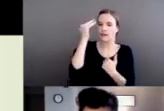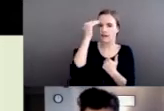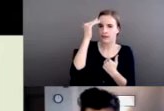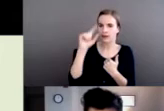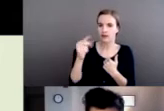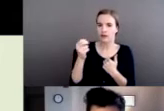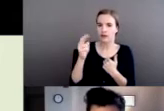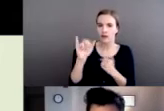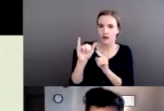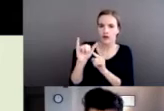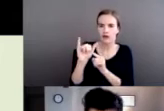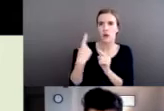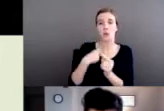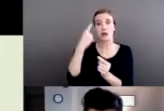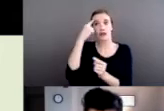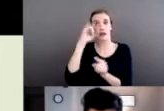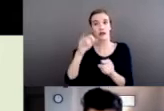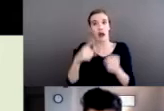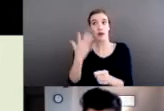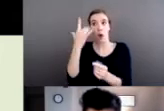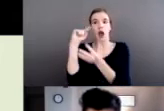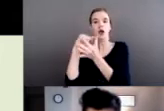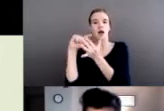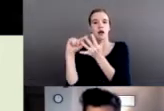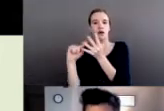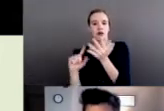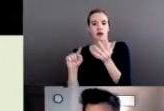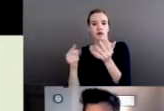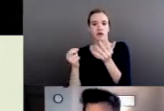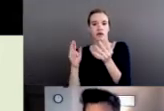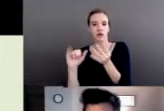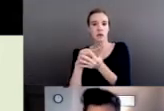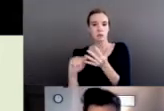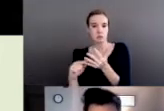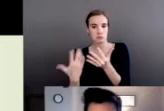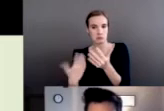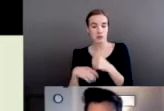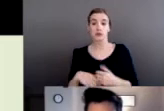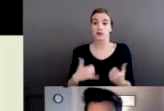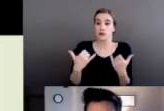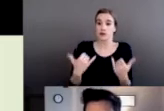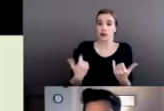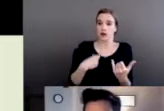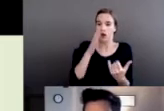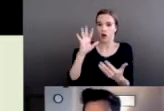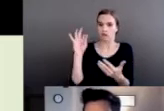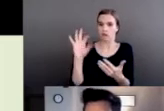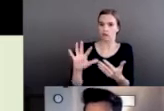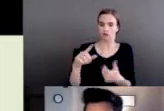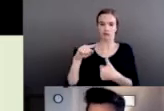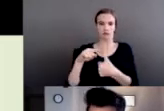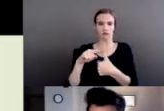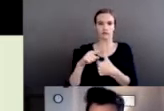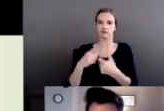happen. And so I'm just going to talk briefly about a very well-known theory